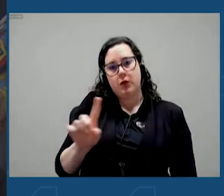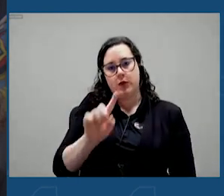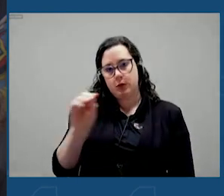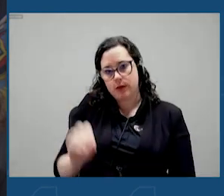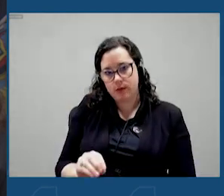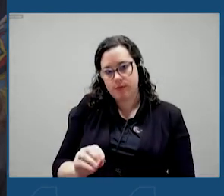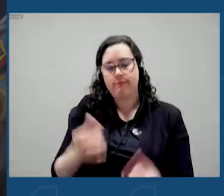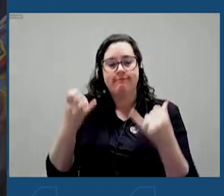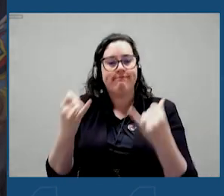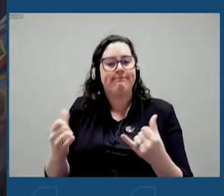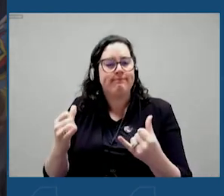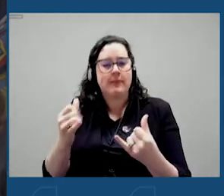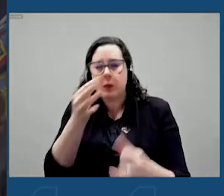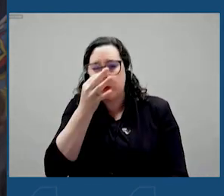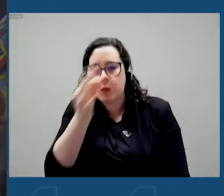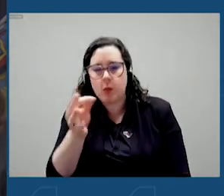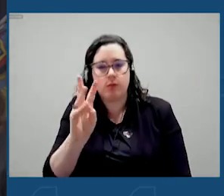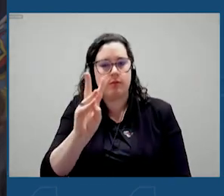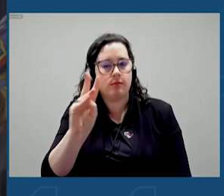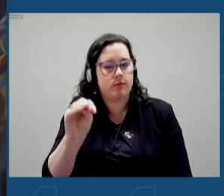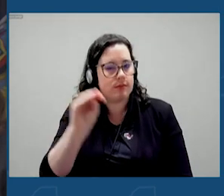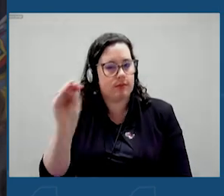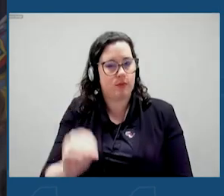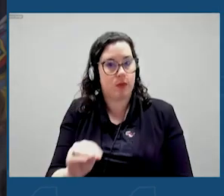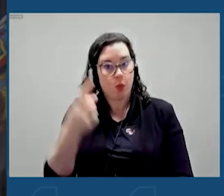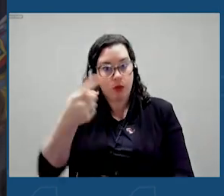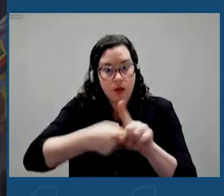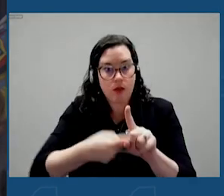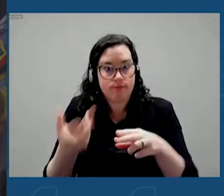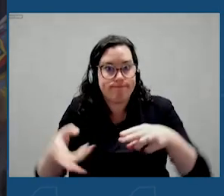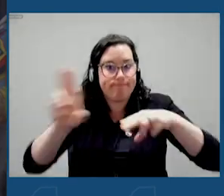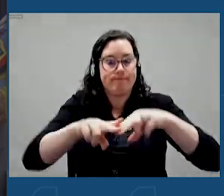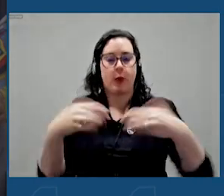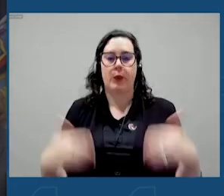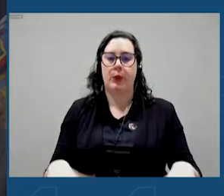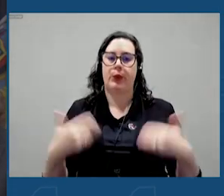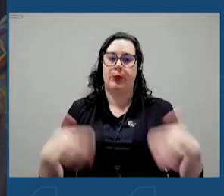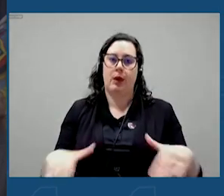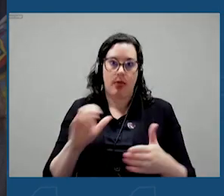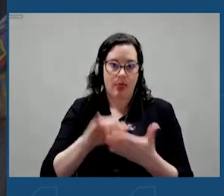almost 60% in 1 month. That is the